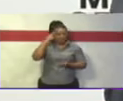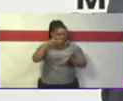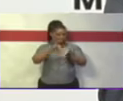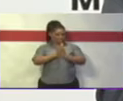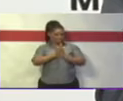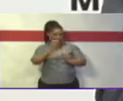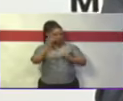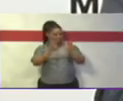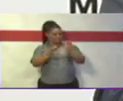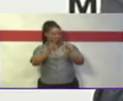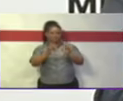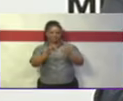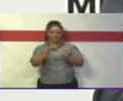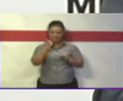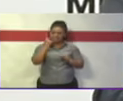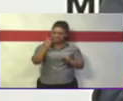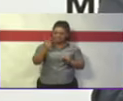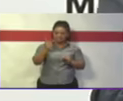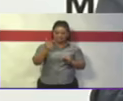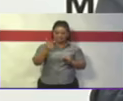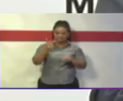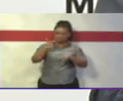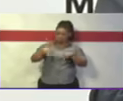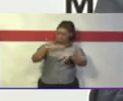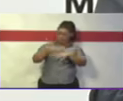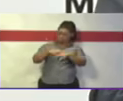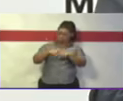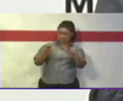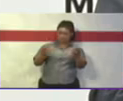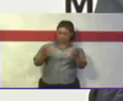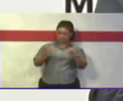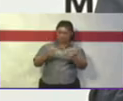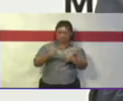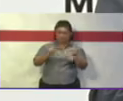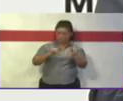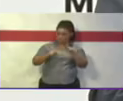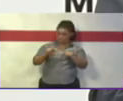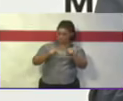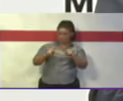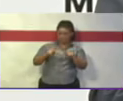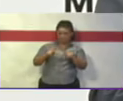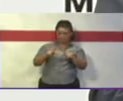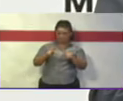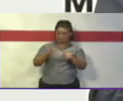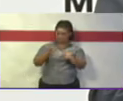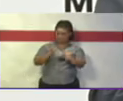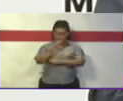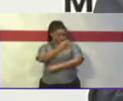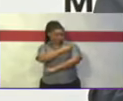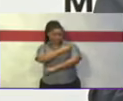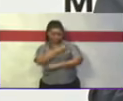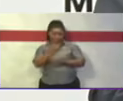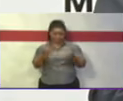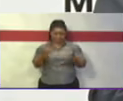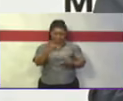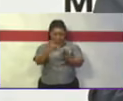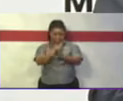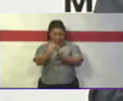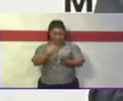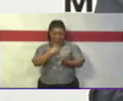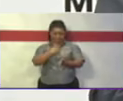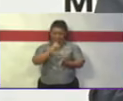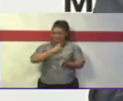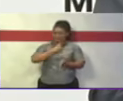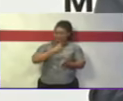noted an increased rate of suicide in persons that would have had the vaccine. That's the question you're asking? Yes.